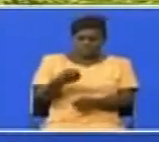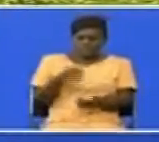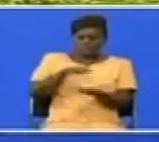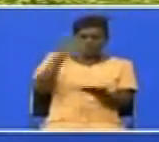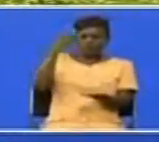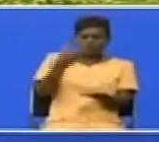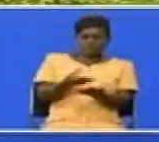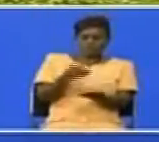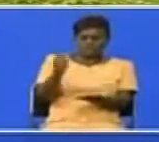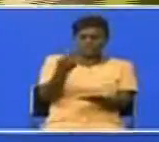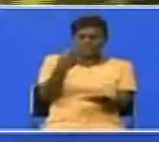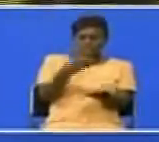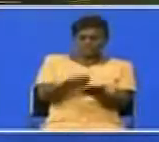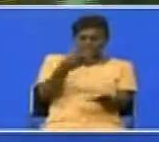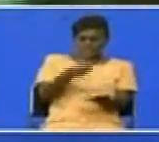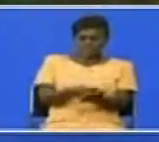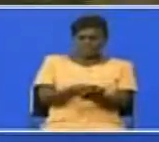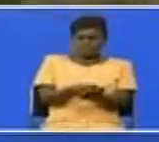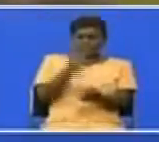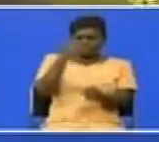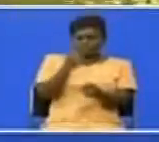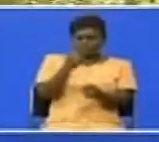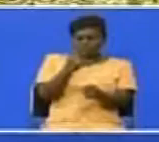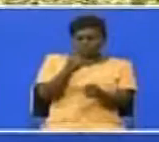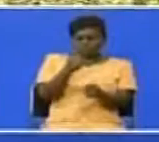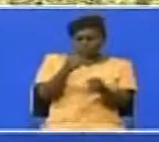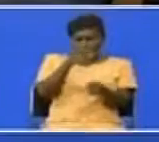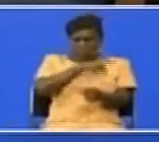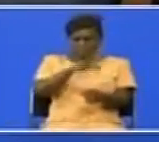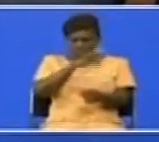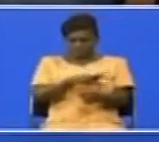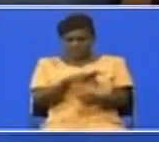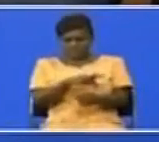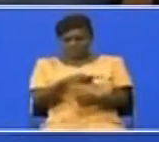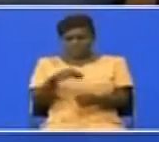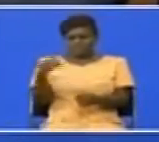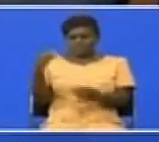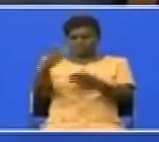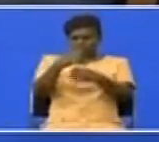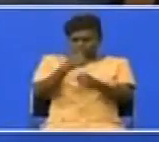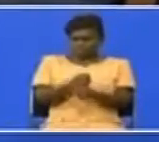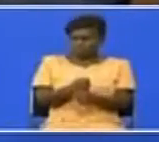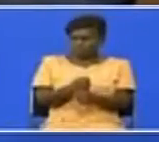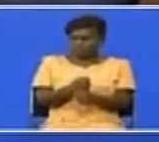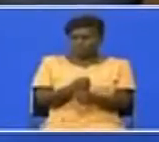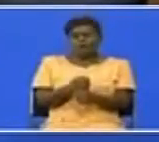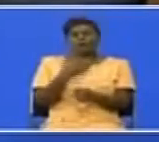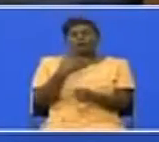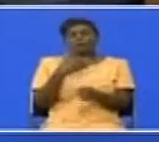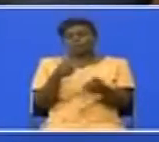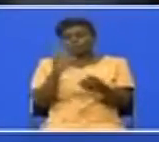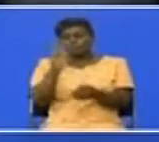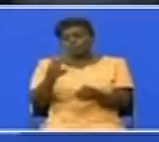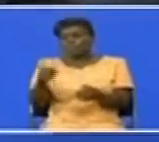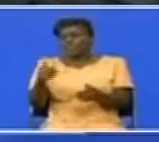from the Kenya Tea Development Agency to make ends meet. On its end, the agency has been looking for alternative ways